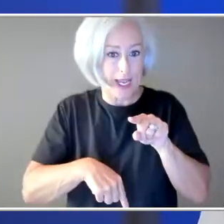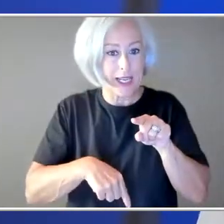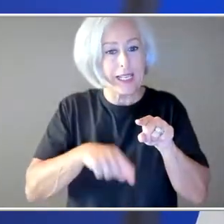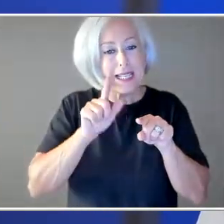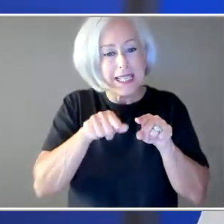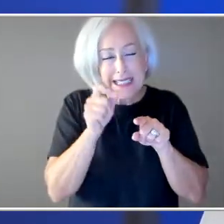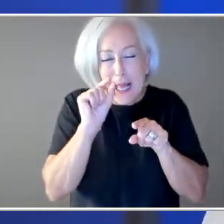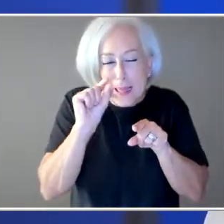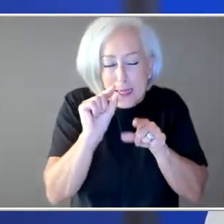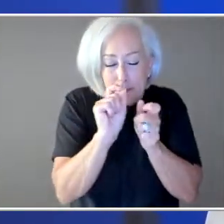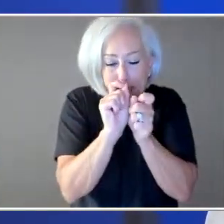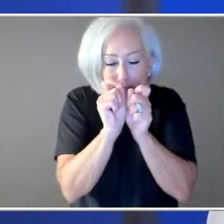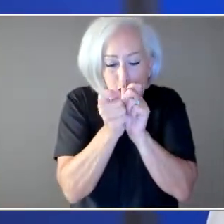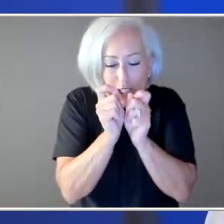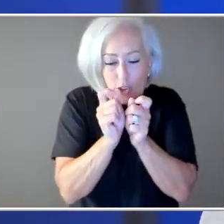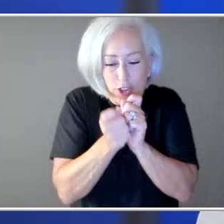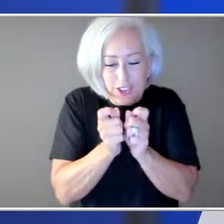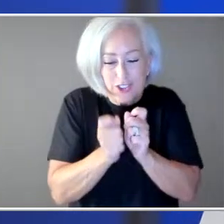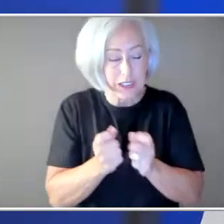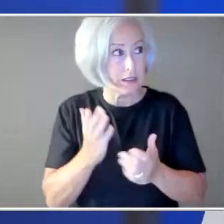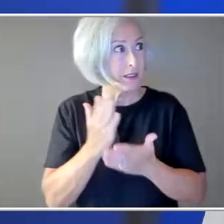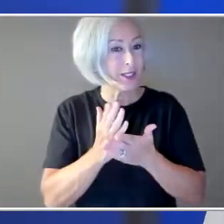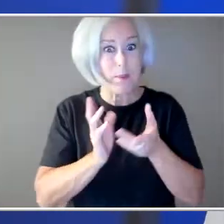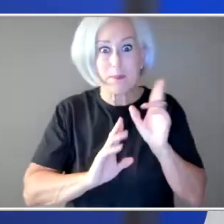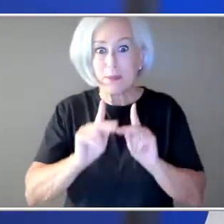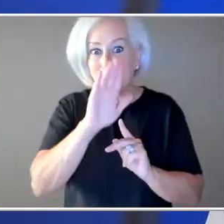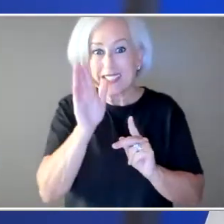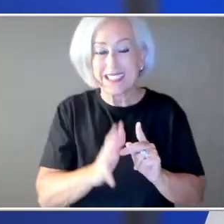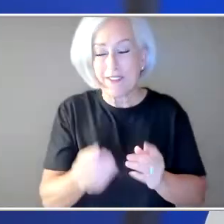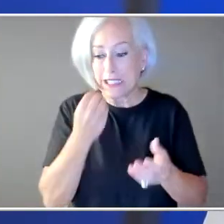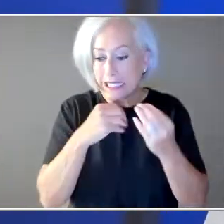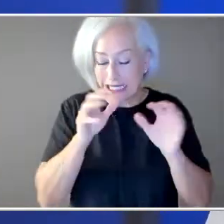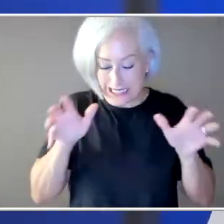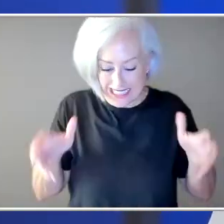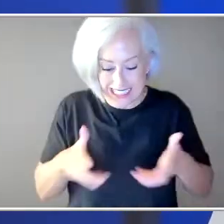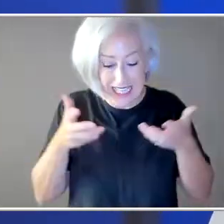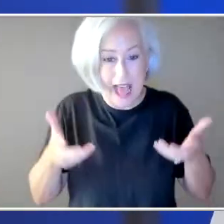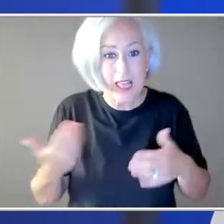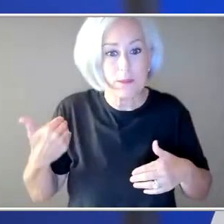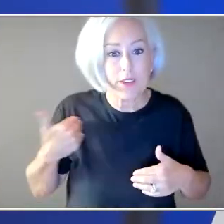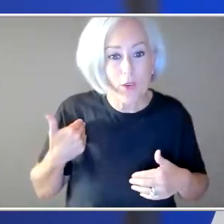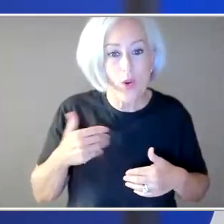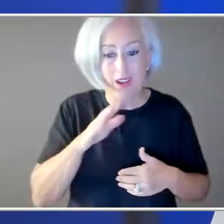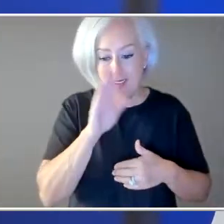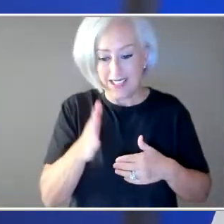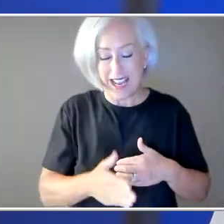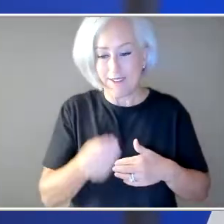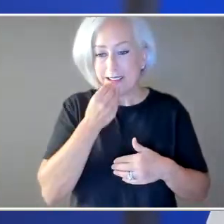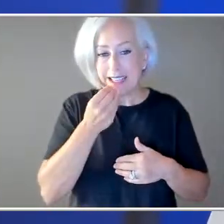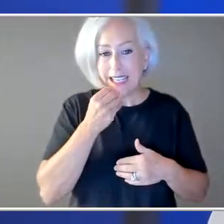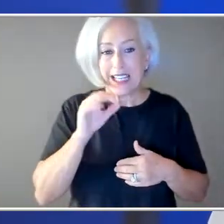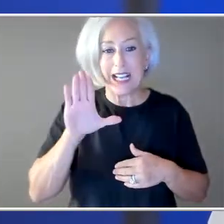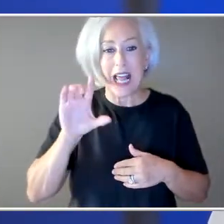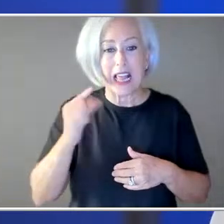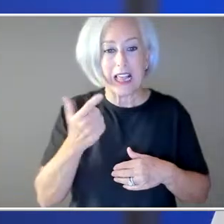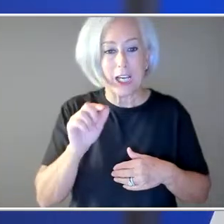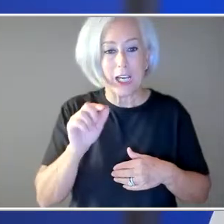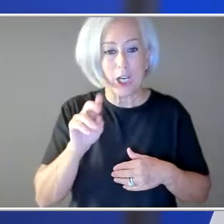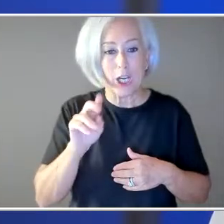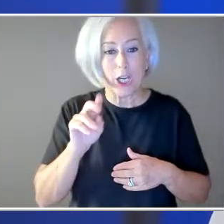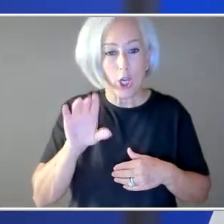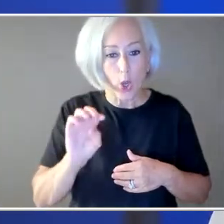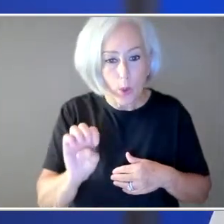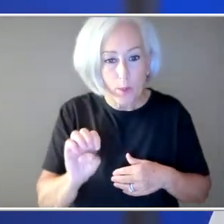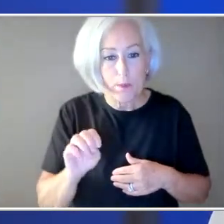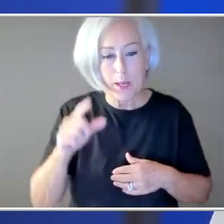eaten salad before. They've never eaten a legume before, or black beans. So you have to